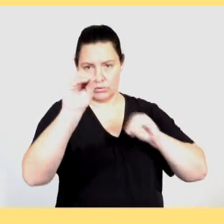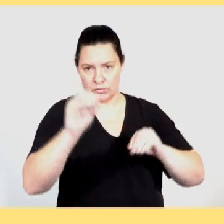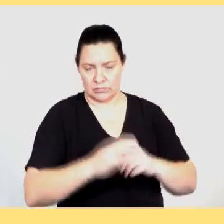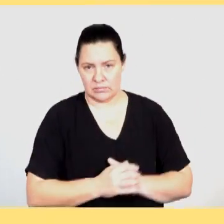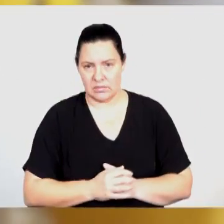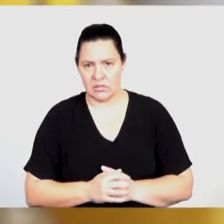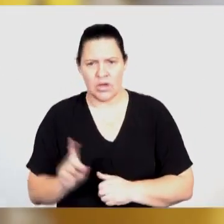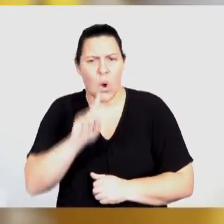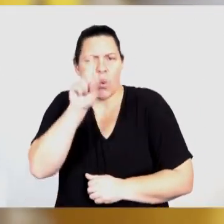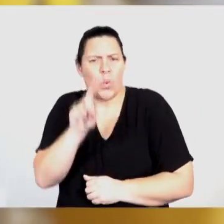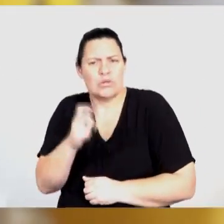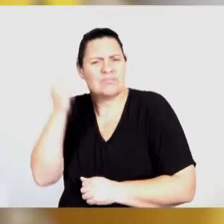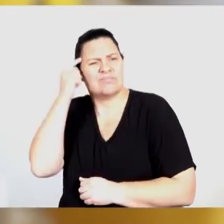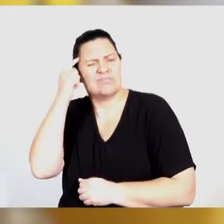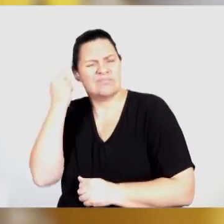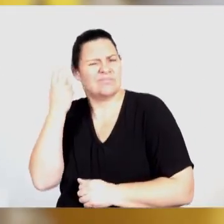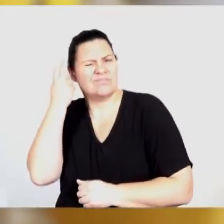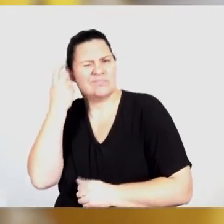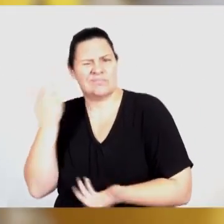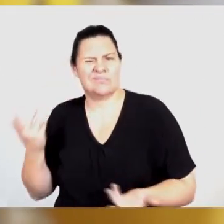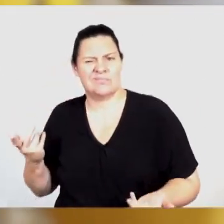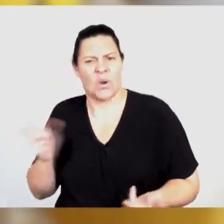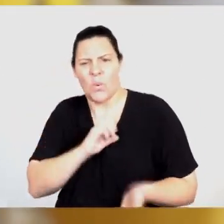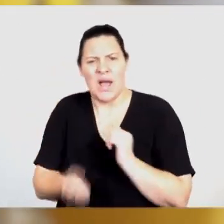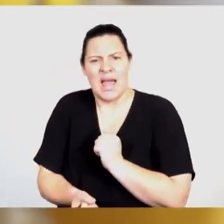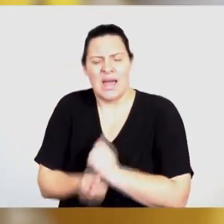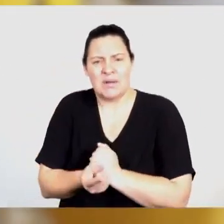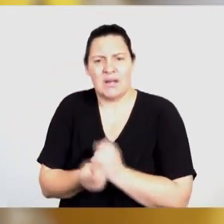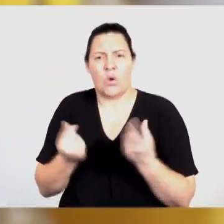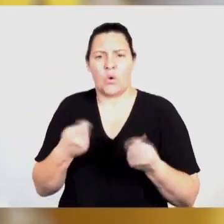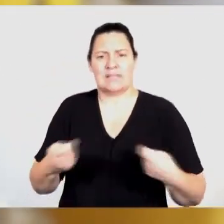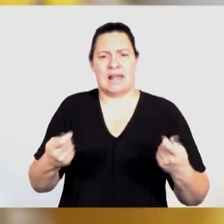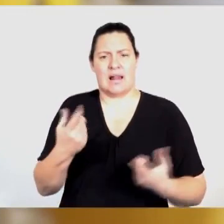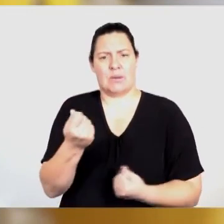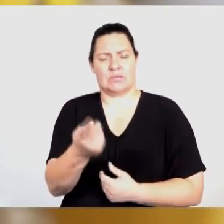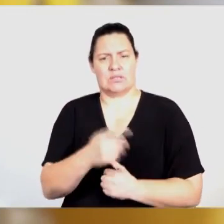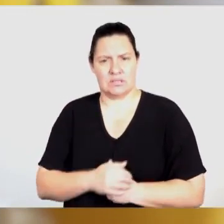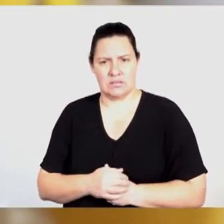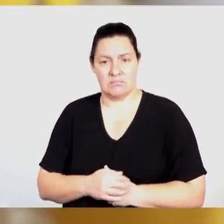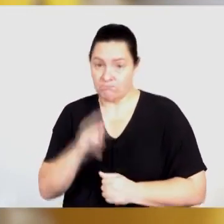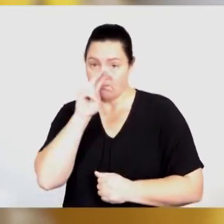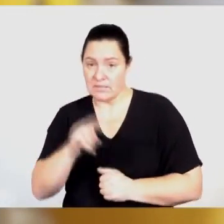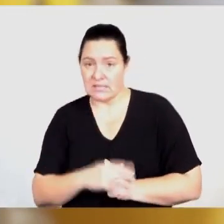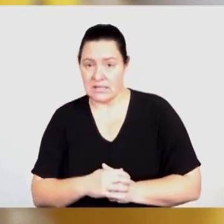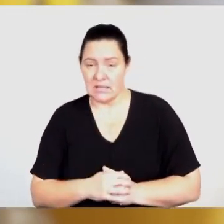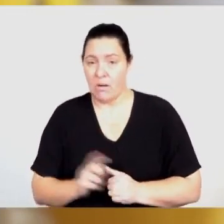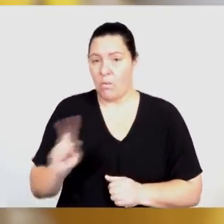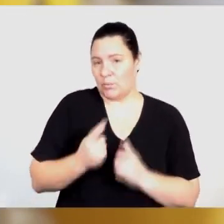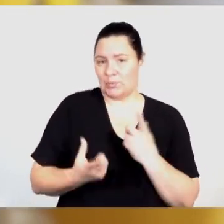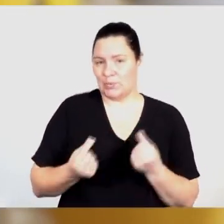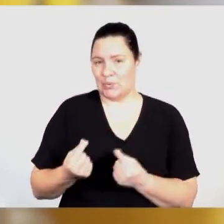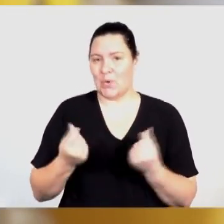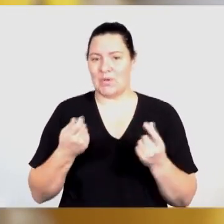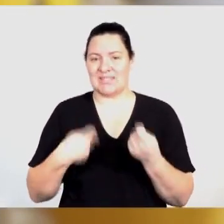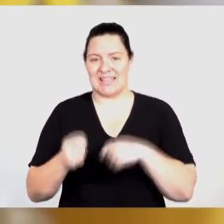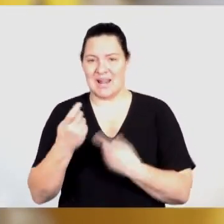allowances. So the question that you now have in your mind is, what then happens to the cost of sales amount? Let's see what to do